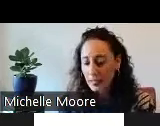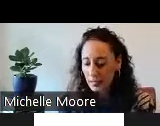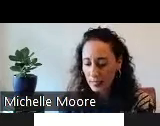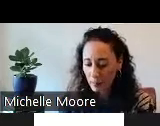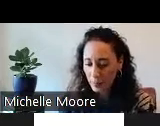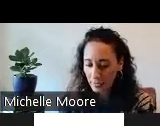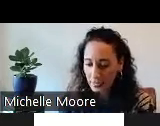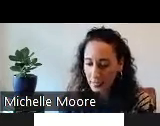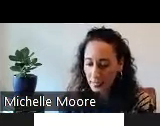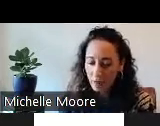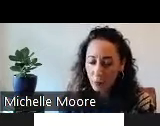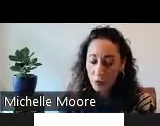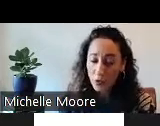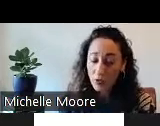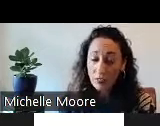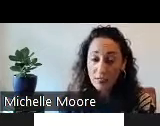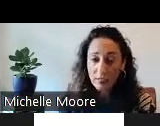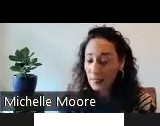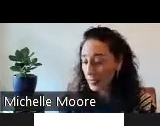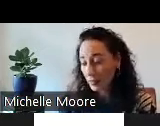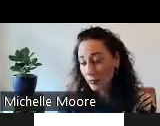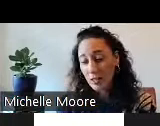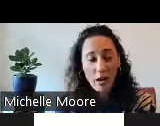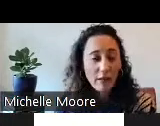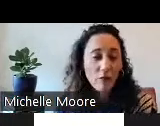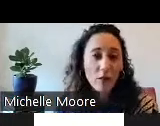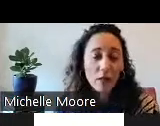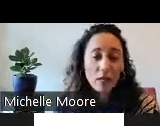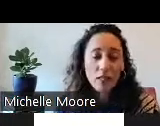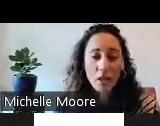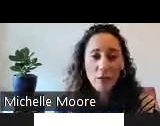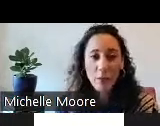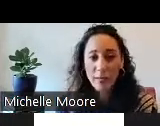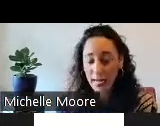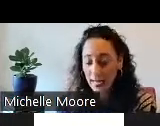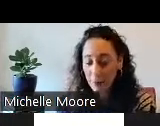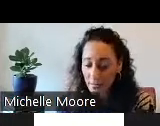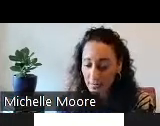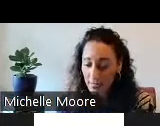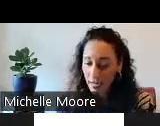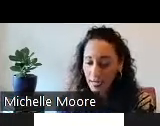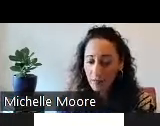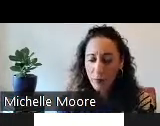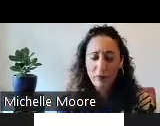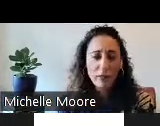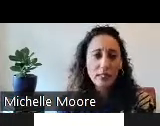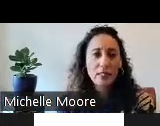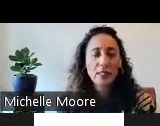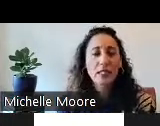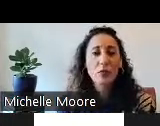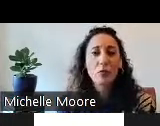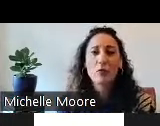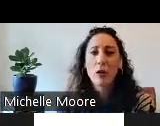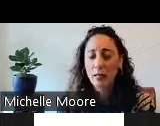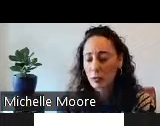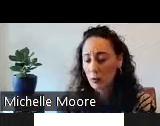strides in campaigning for the ceasing and the retiring of the term BAME, and have been really